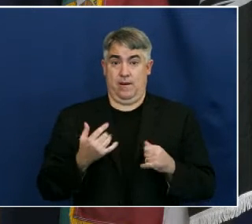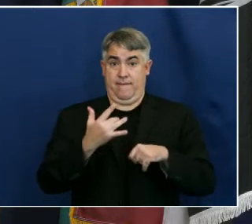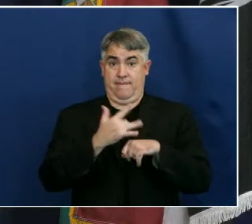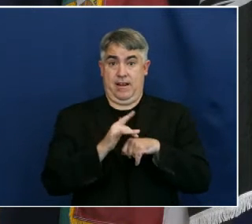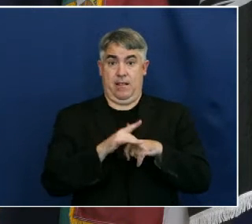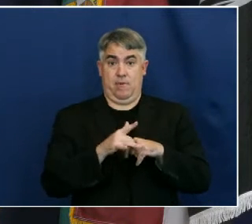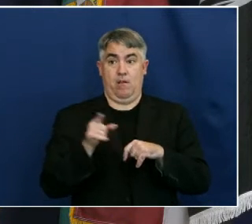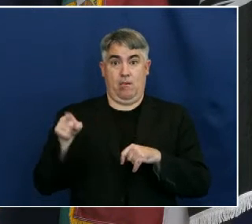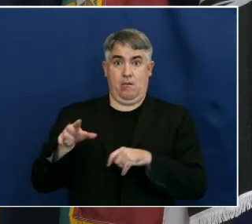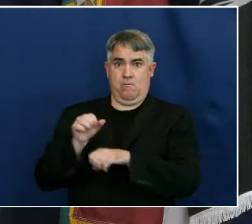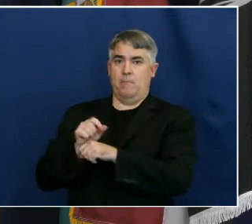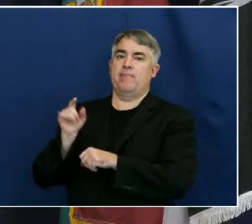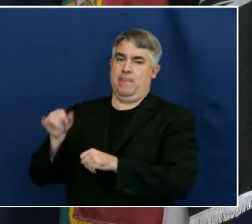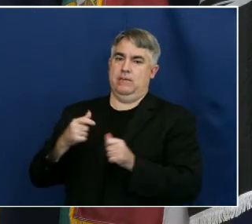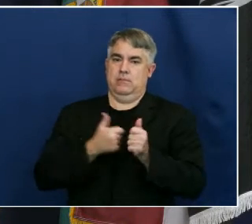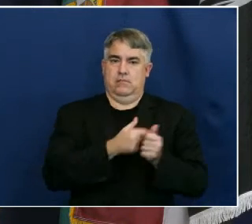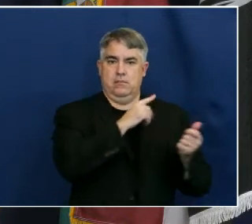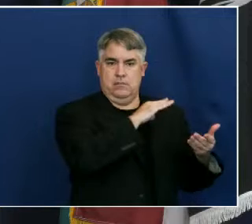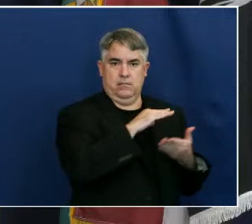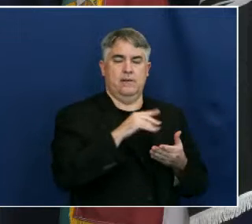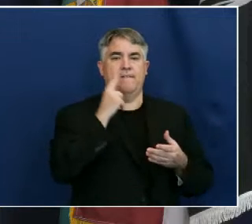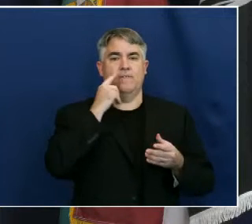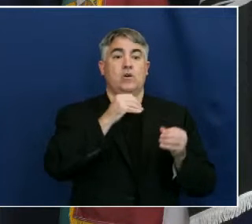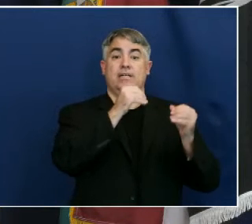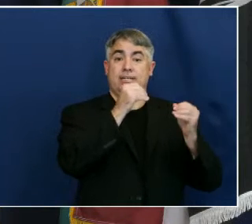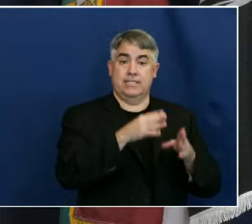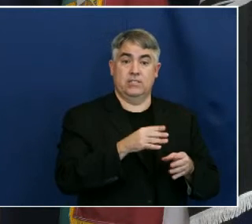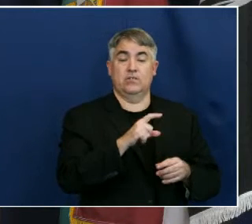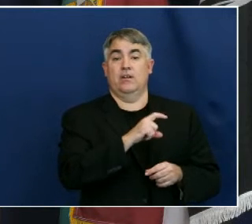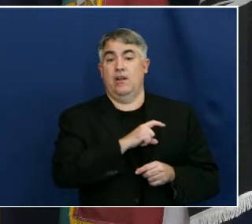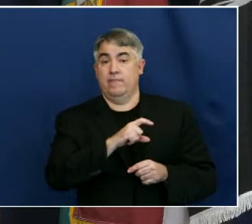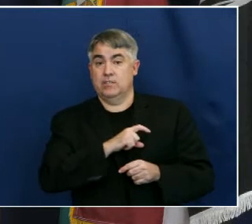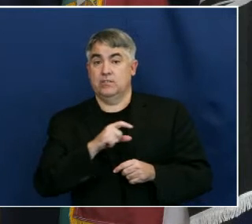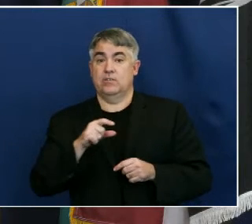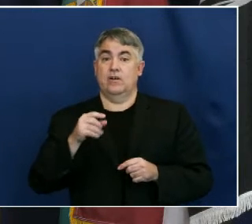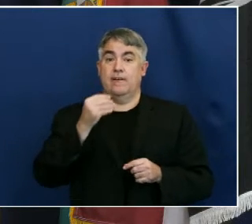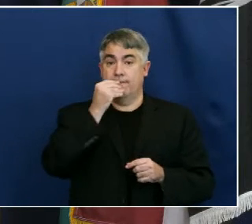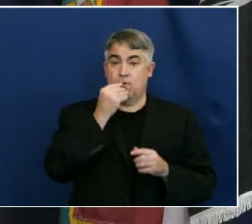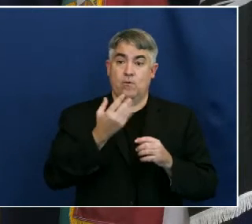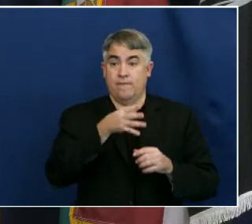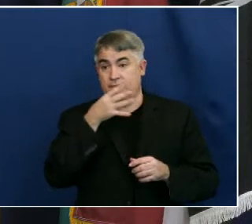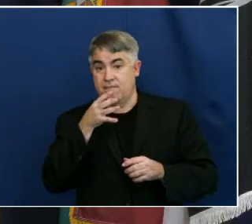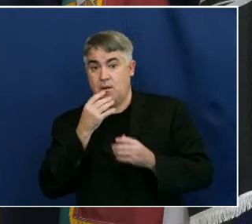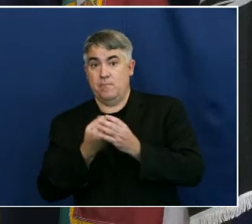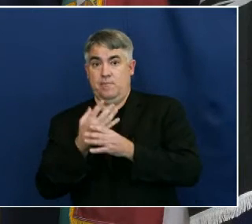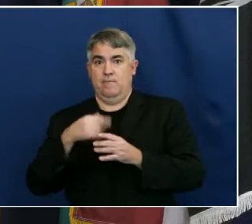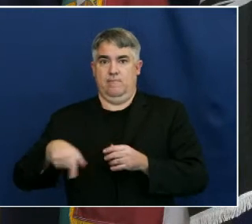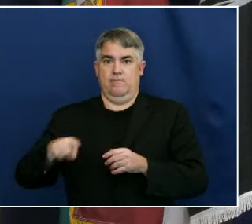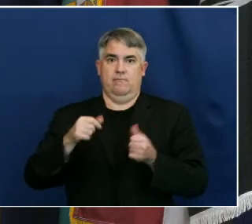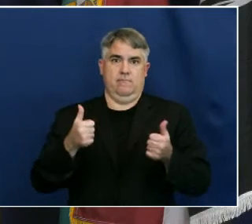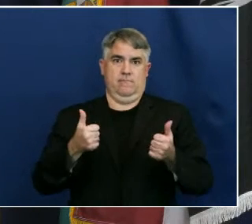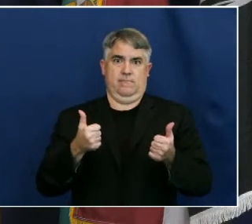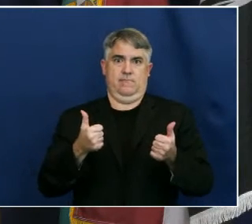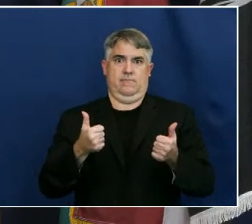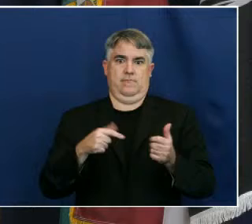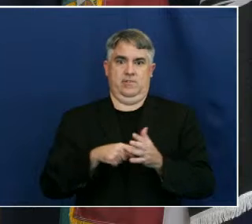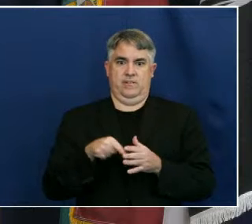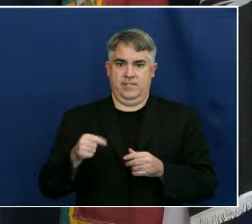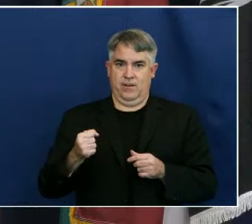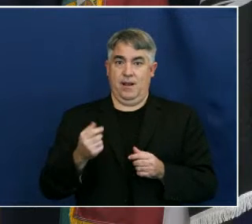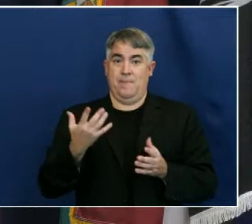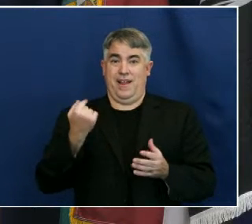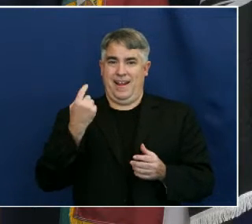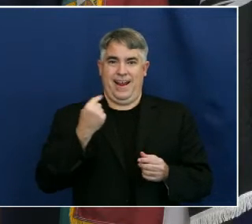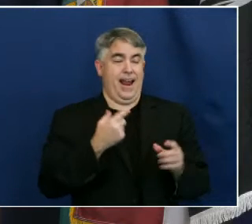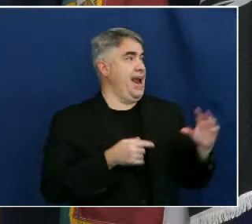to teachers and childcare and emergency service workers and food and ag. But again, we just have to see what happens with the supply in